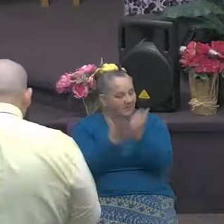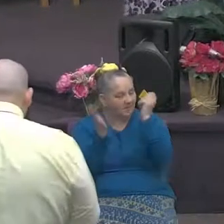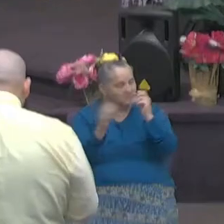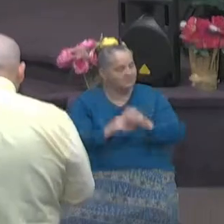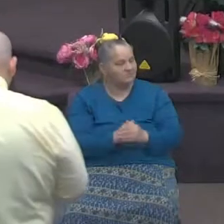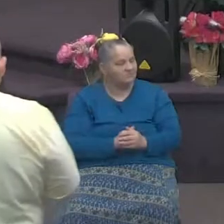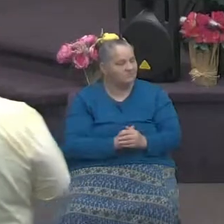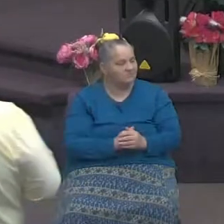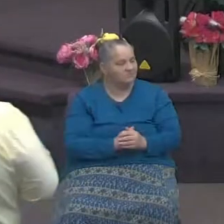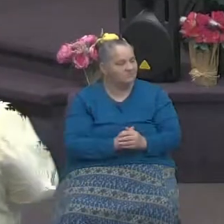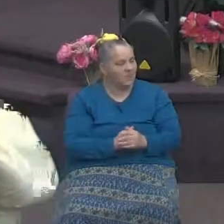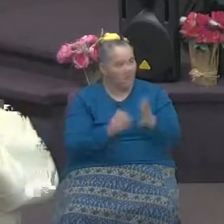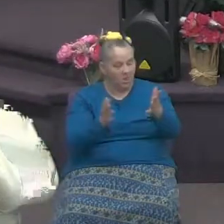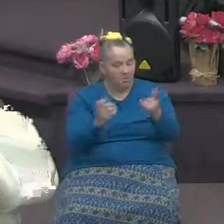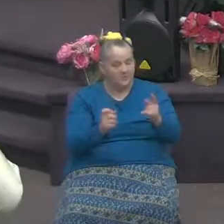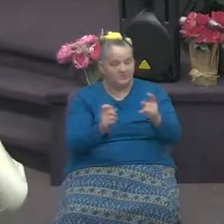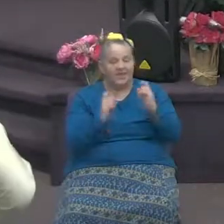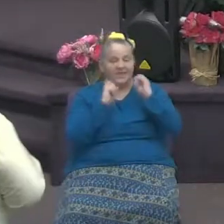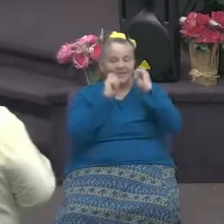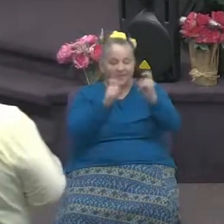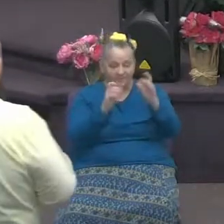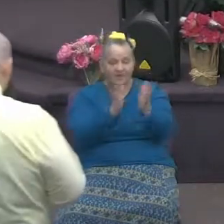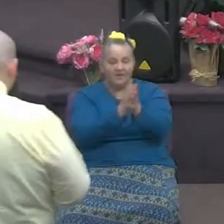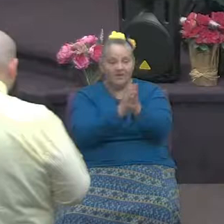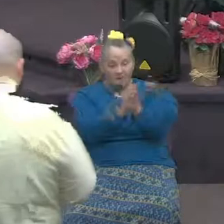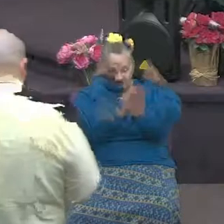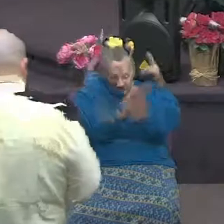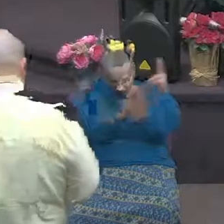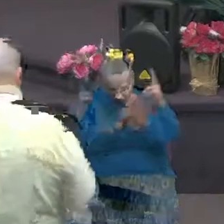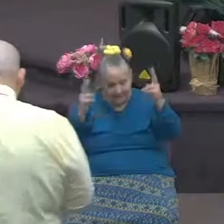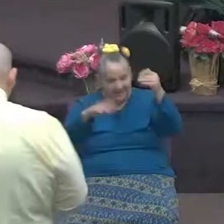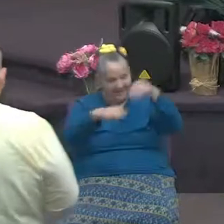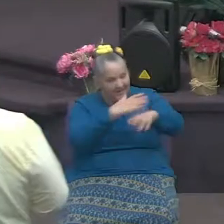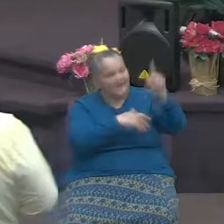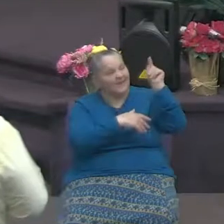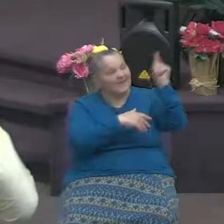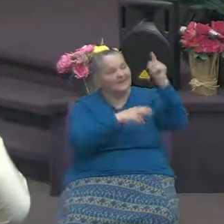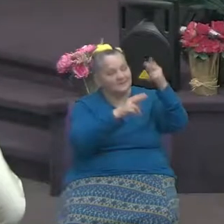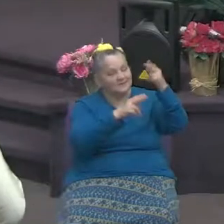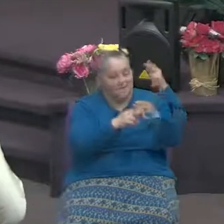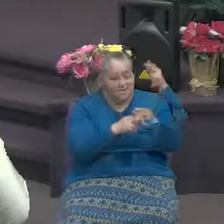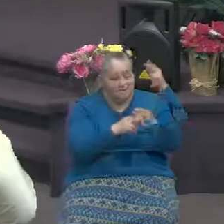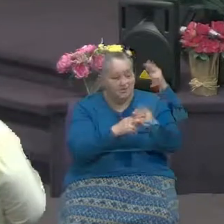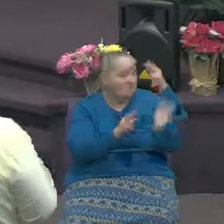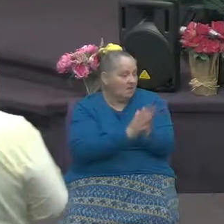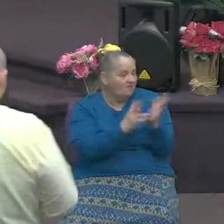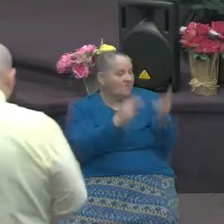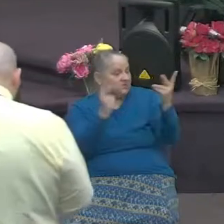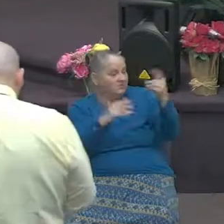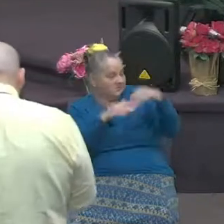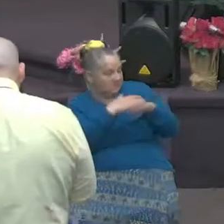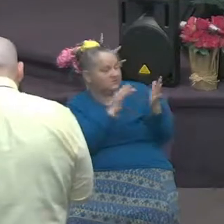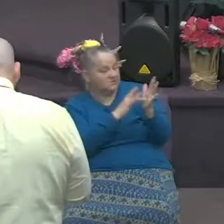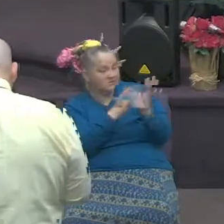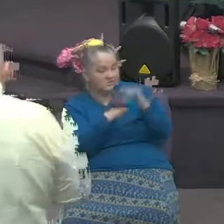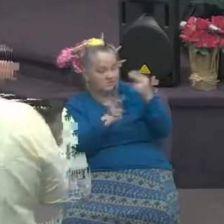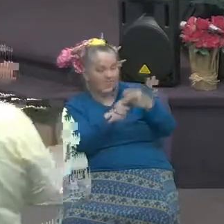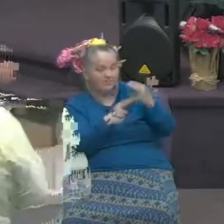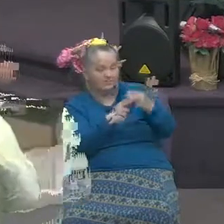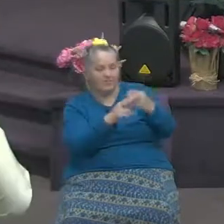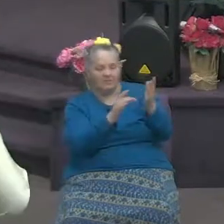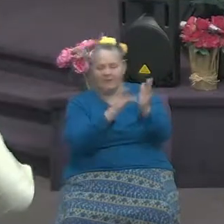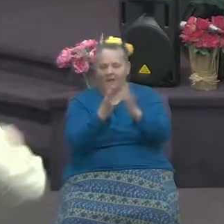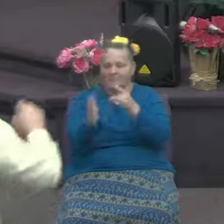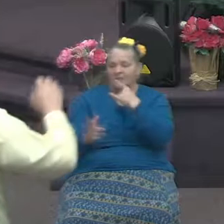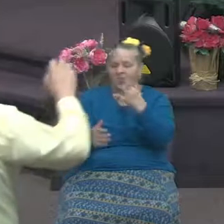Amen. He wants to plunge you to victory in his name, because the victory is in Jesus' name. And